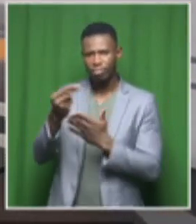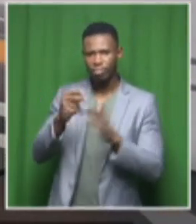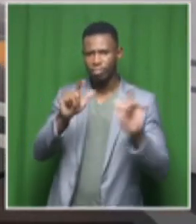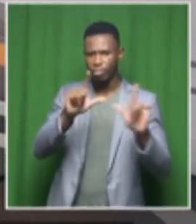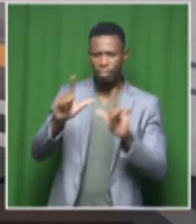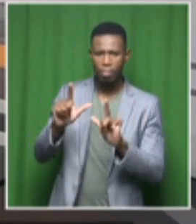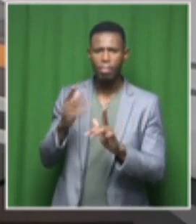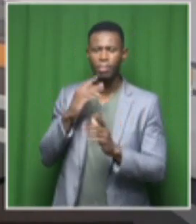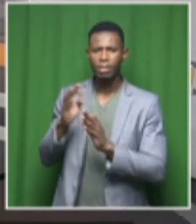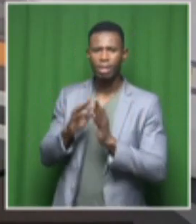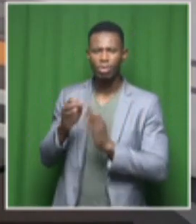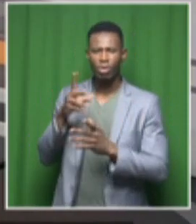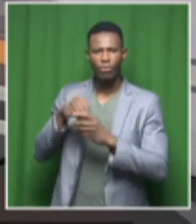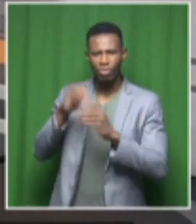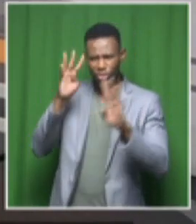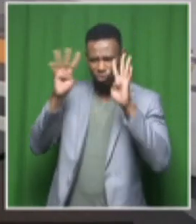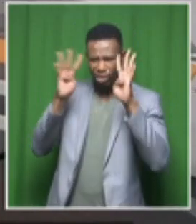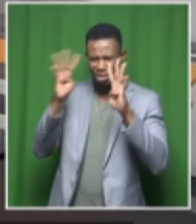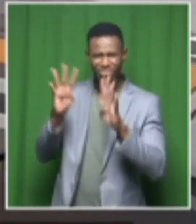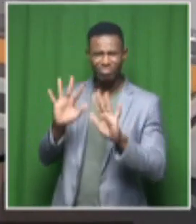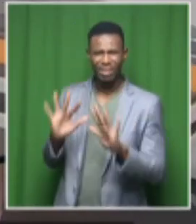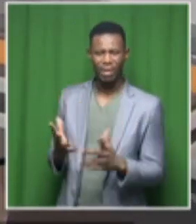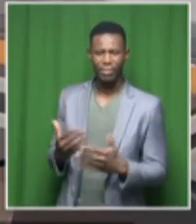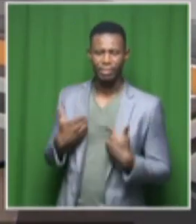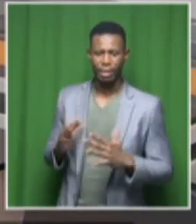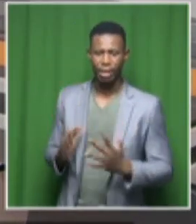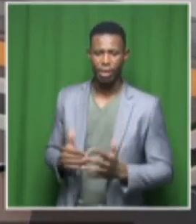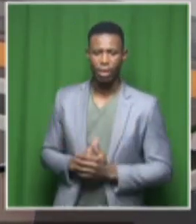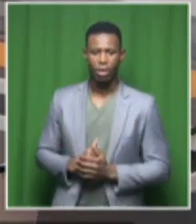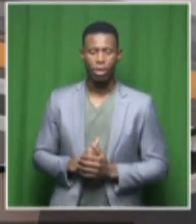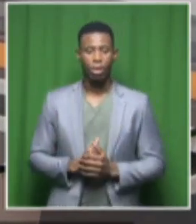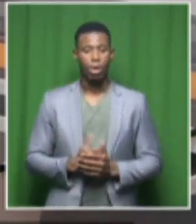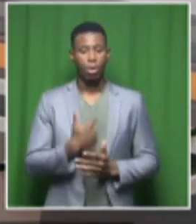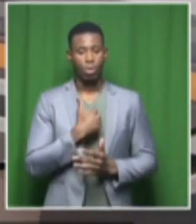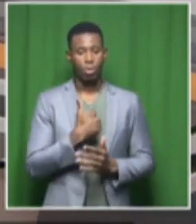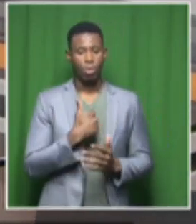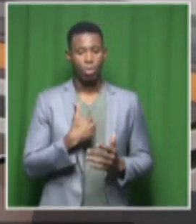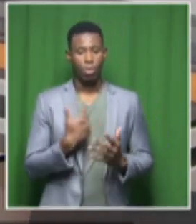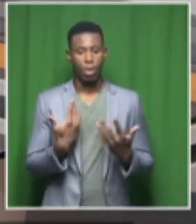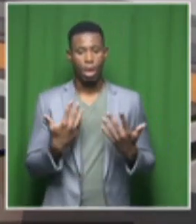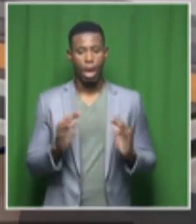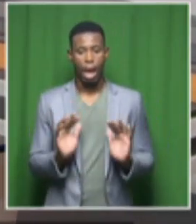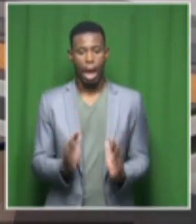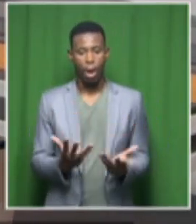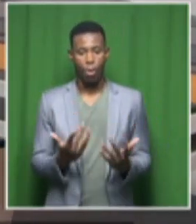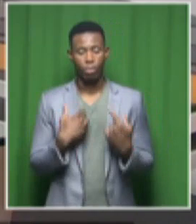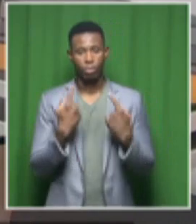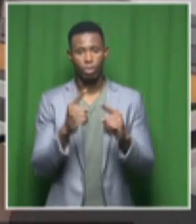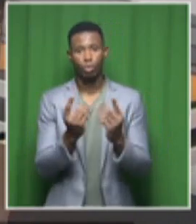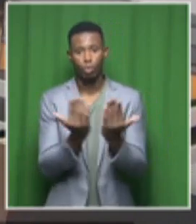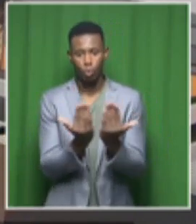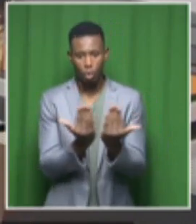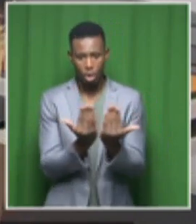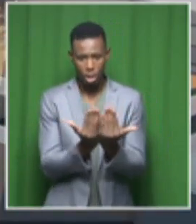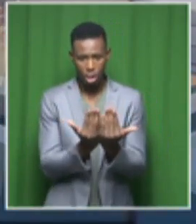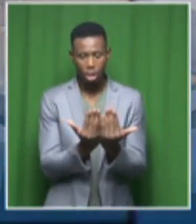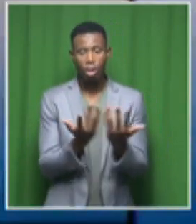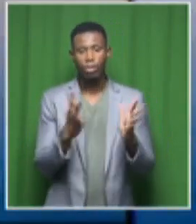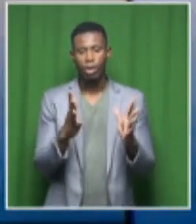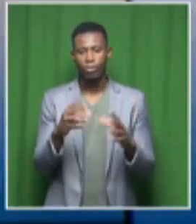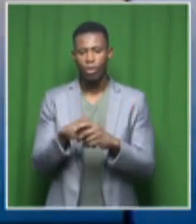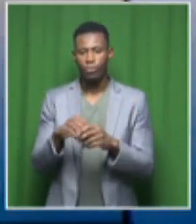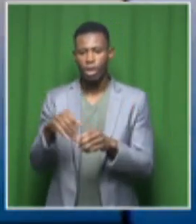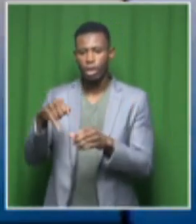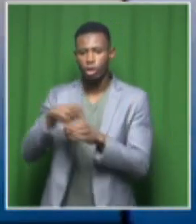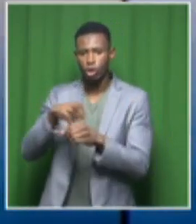in the creative space. Well, I actually attended art school and then did a couple of internships.